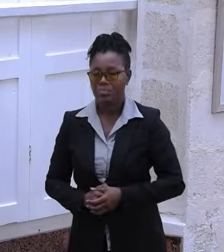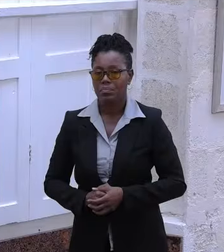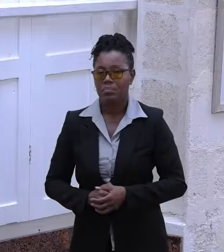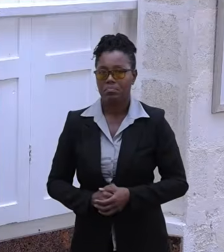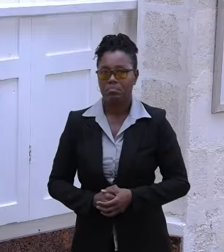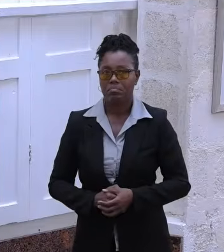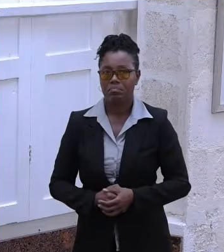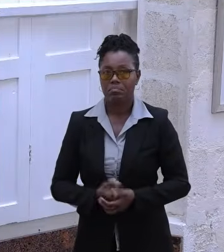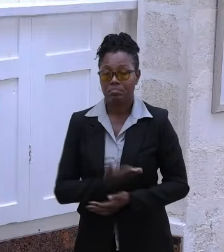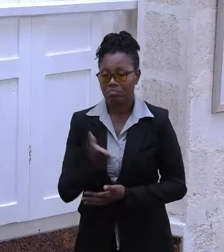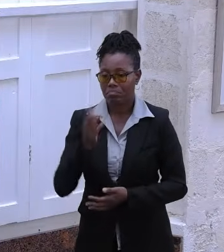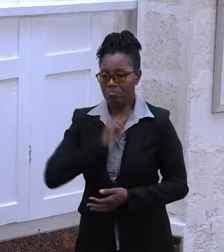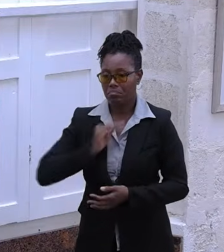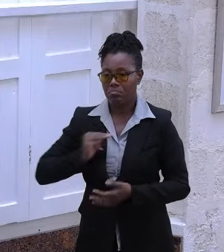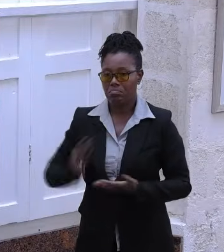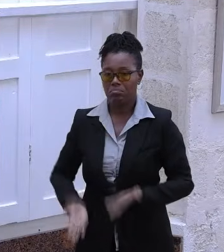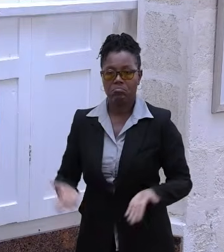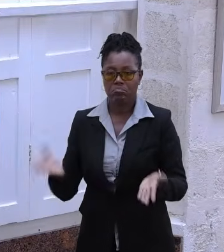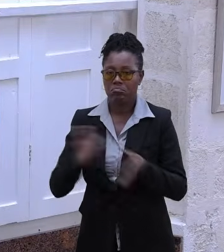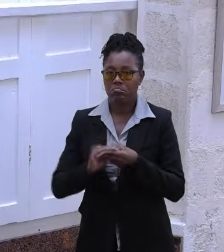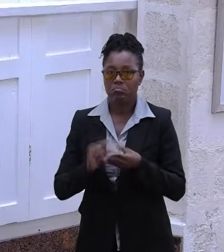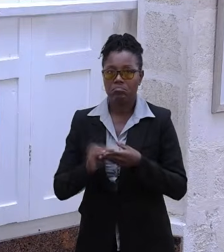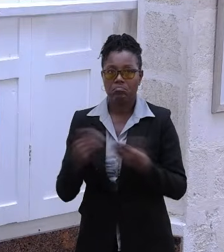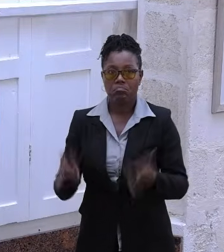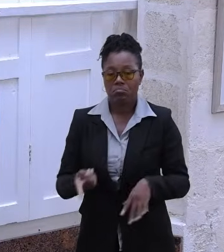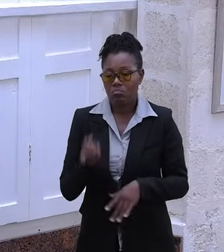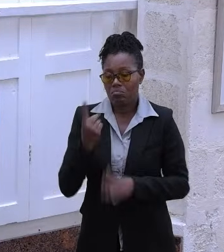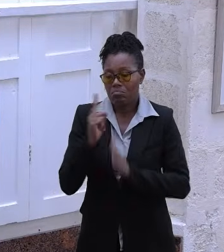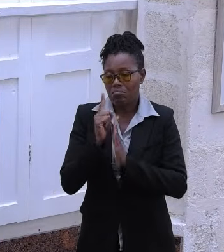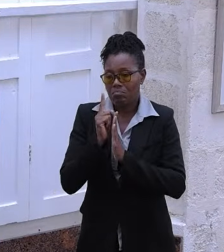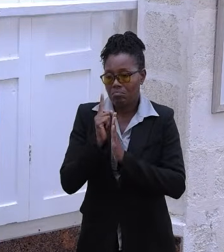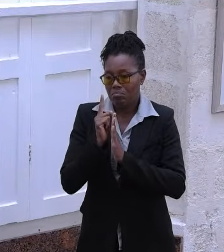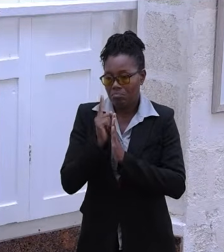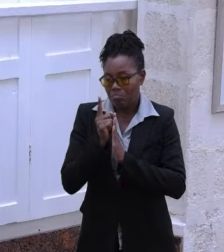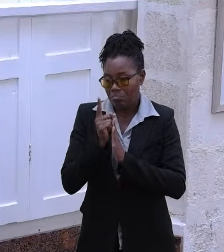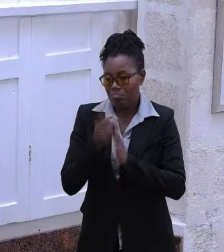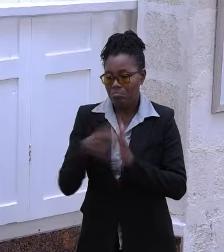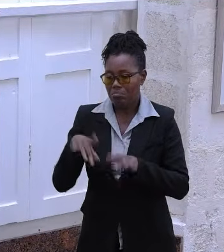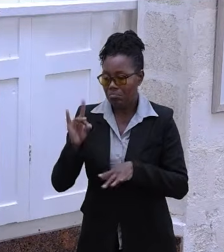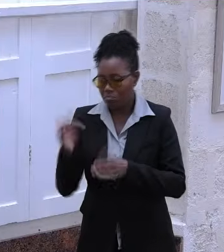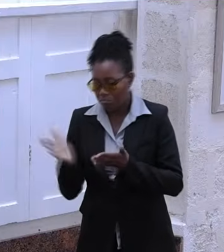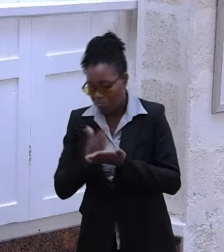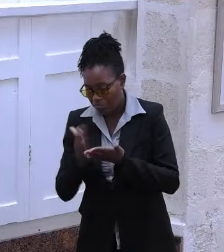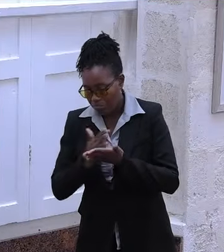committee. You can take a minute to find the section.